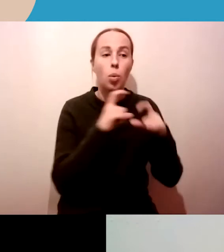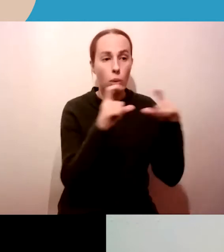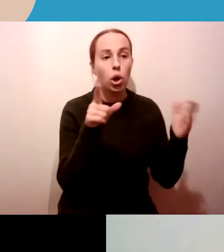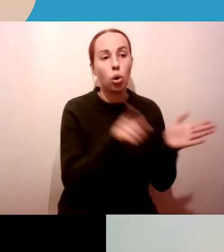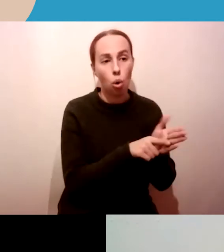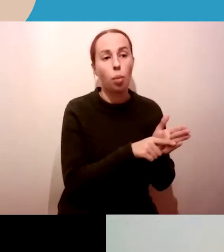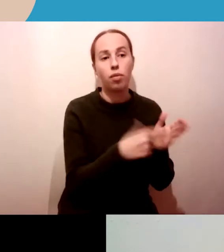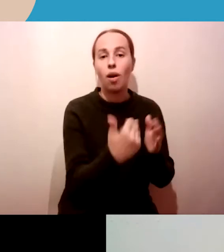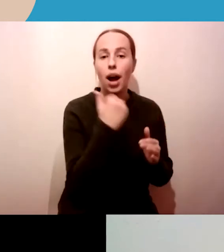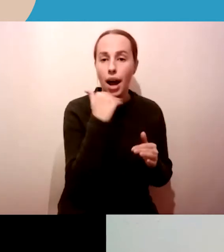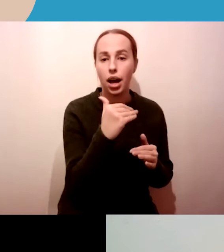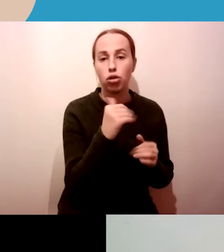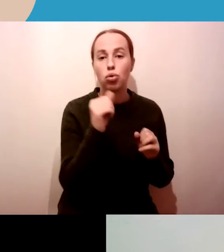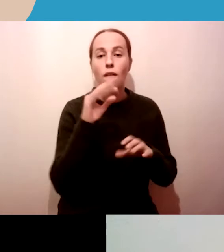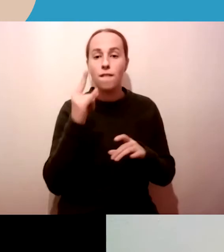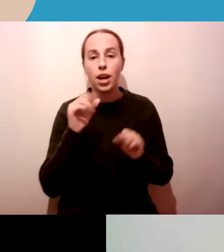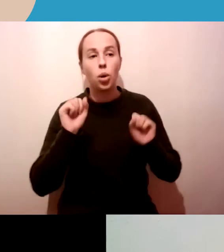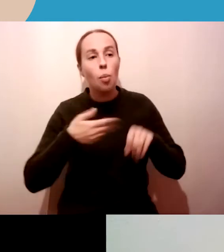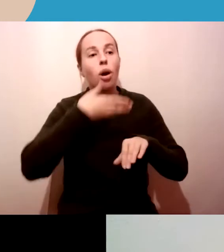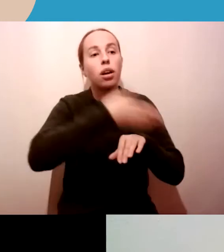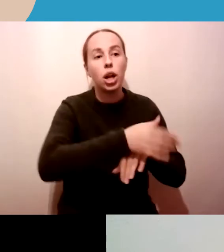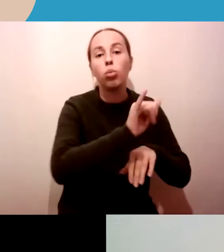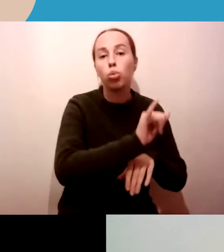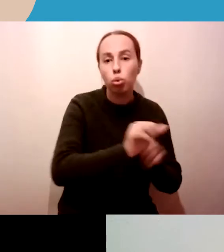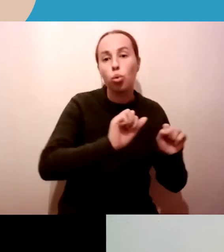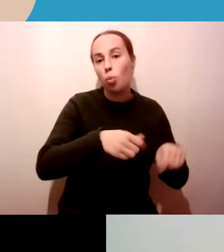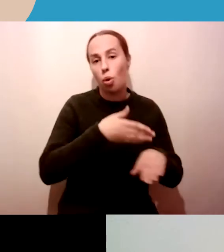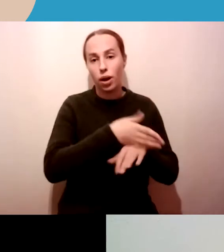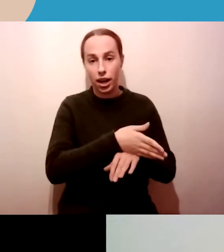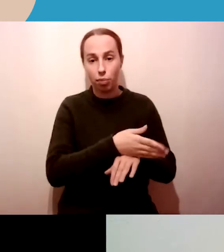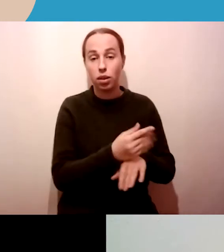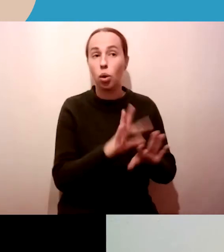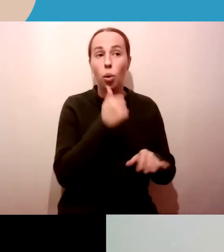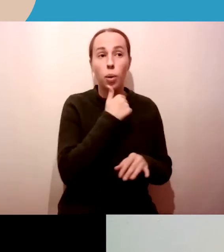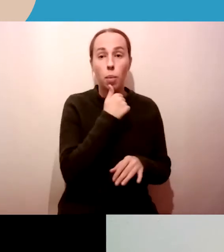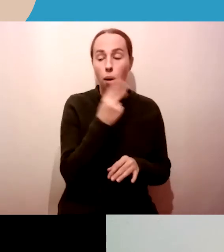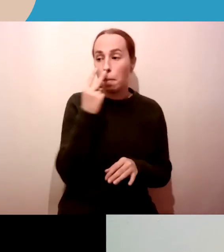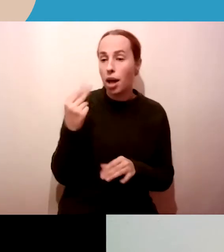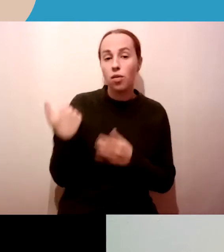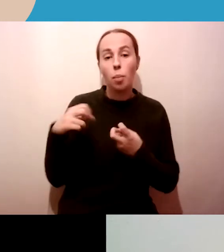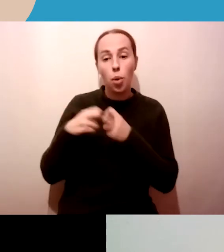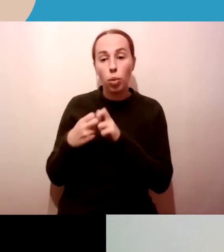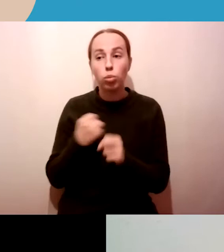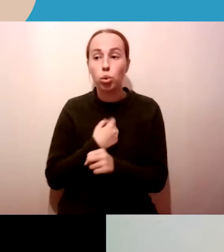It's not common to say that the school has nothing to do with it.